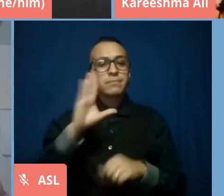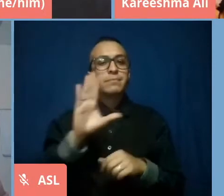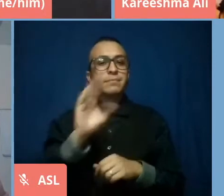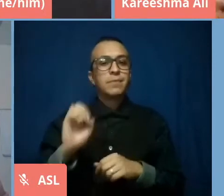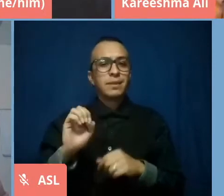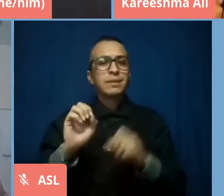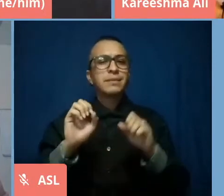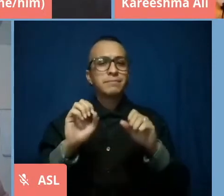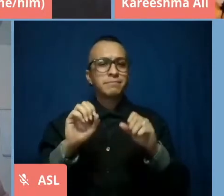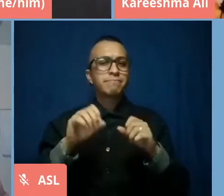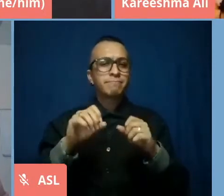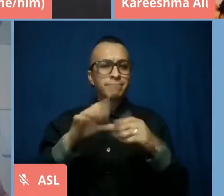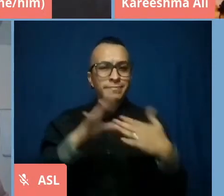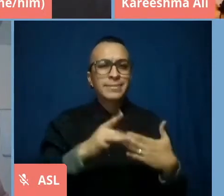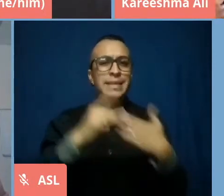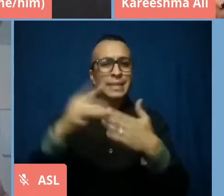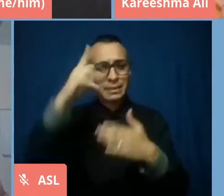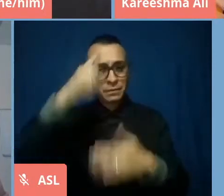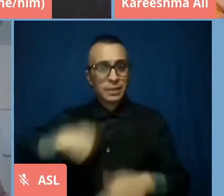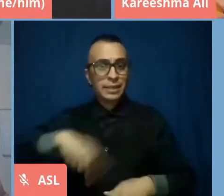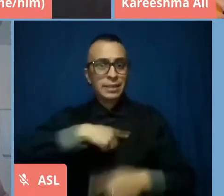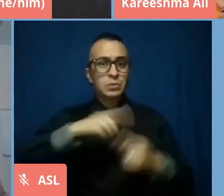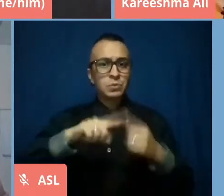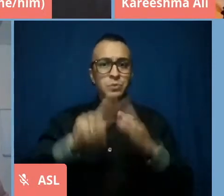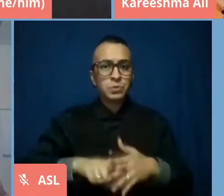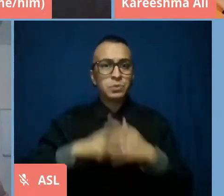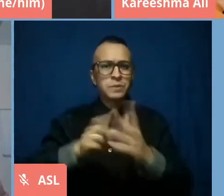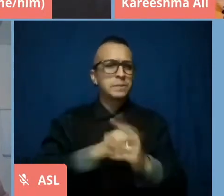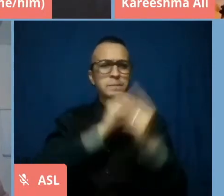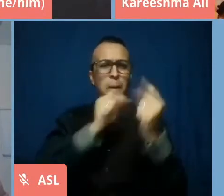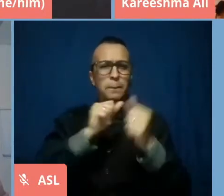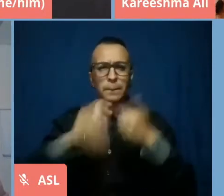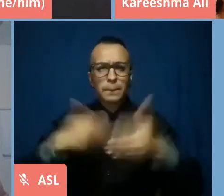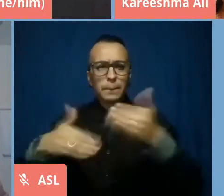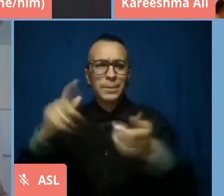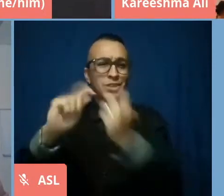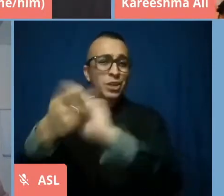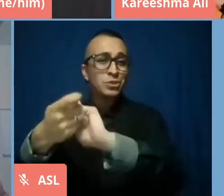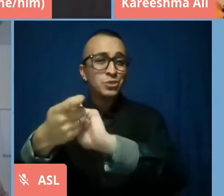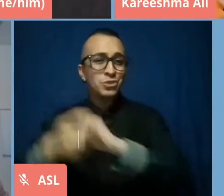springboard for the momentum that can create that change.